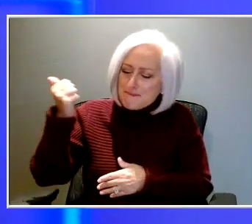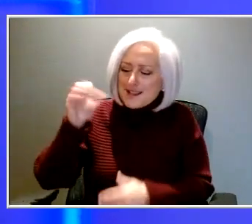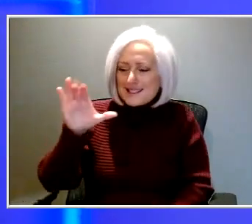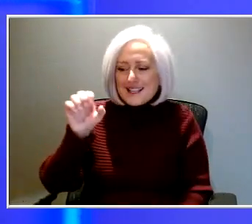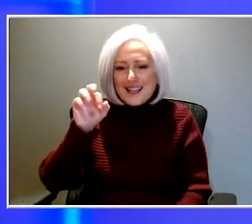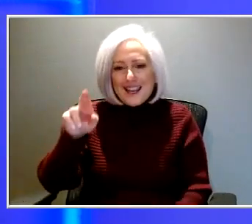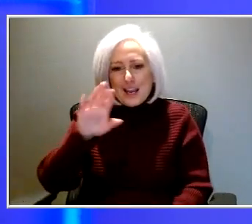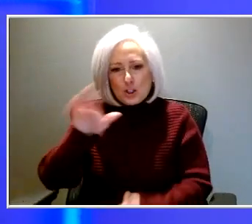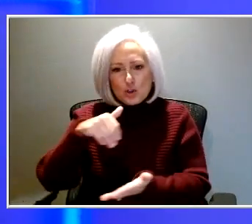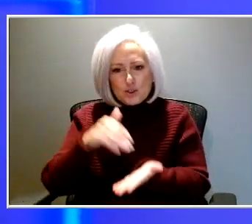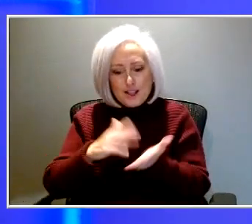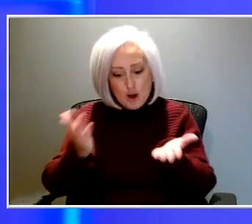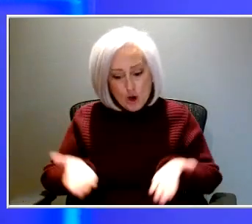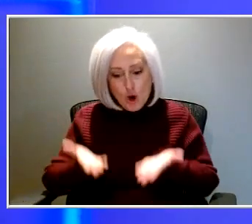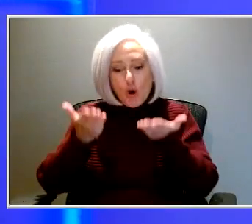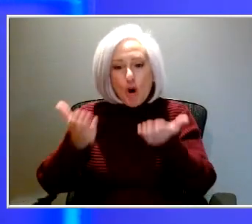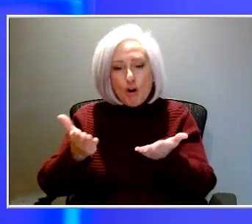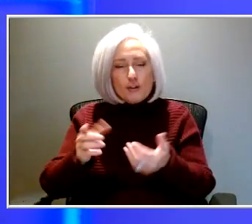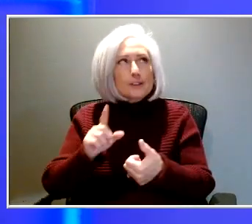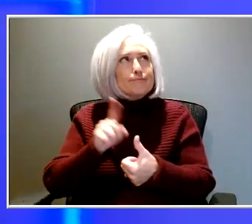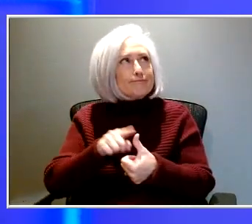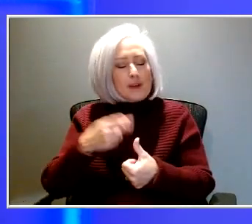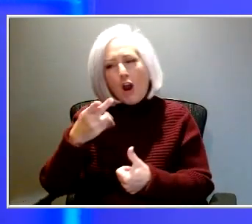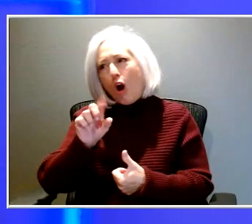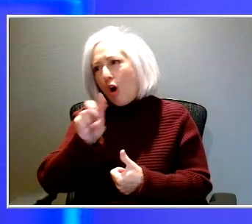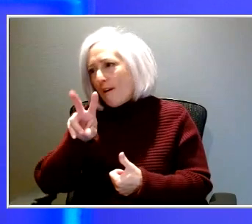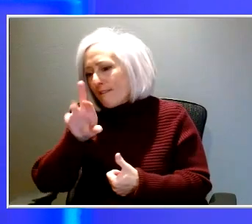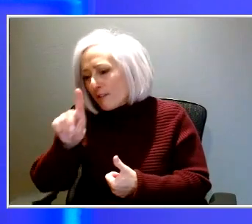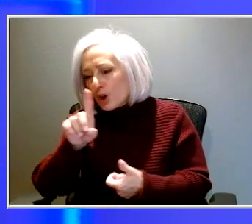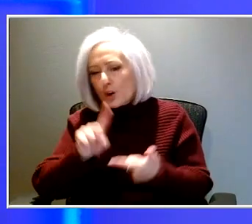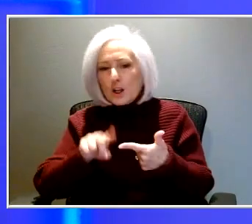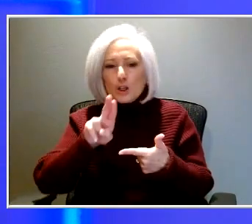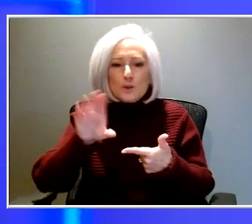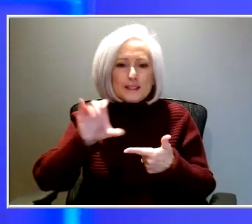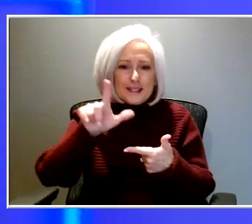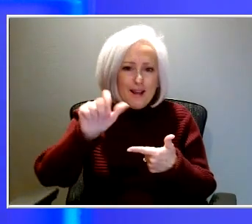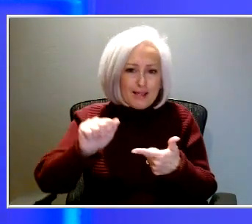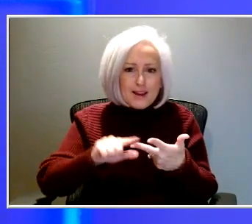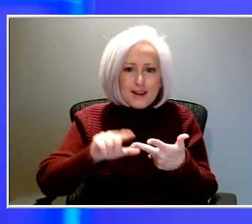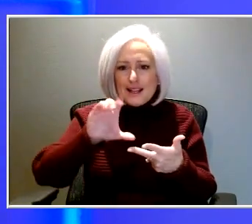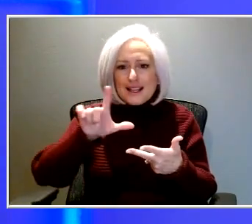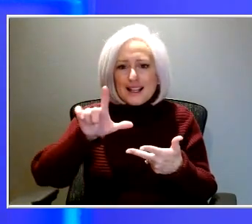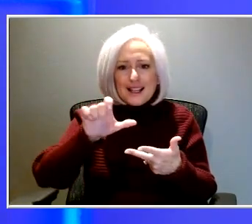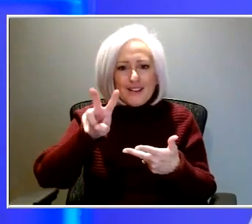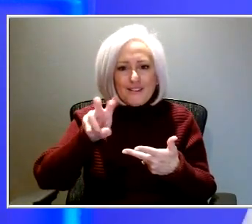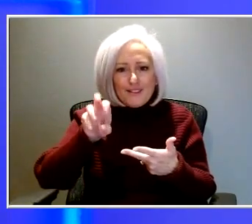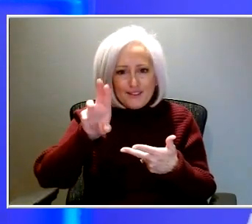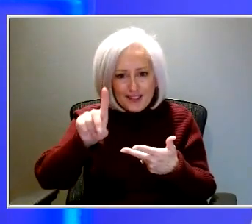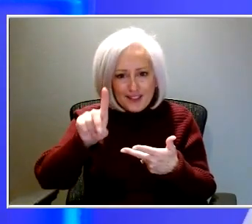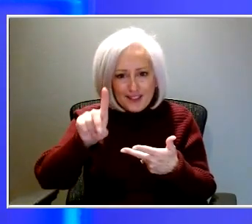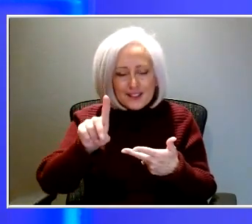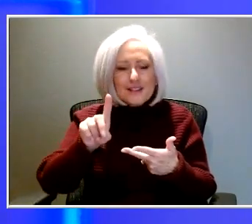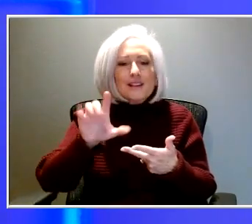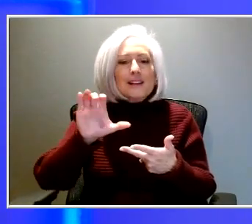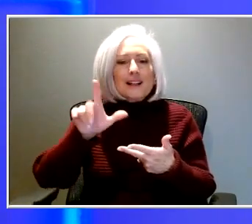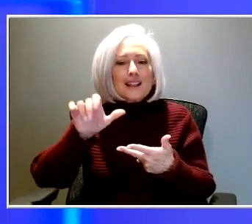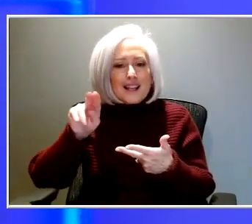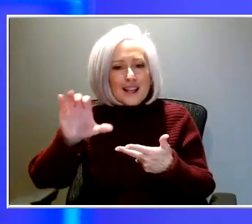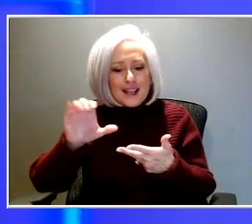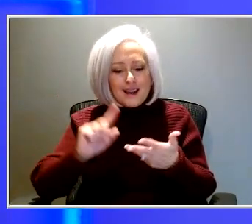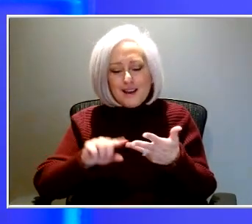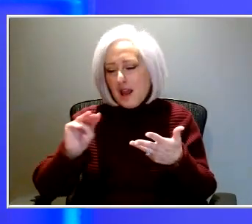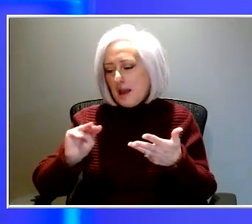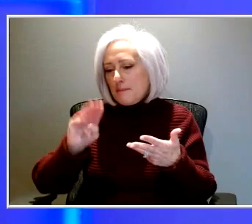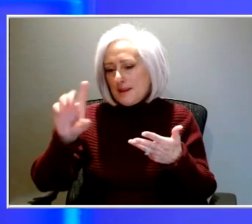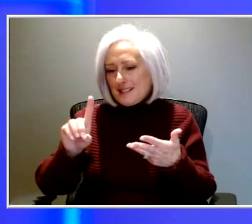brachytherapy. Harvard, UCLA, Cleveland Clinic, MD Anderson are some of the places that offer